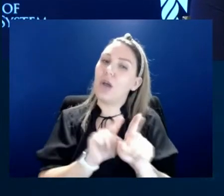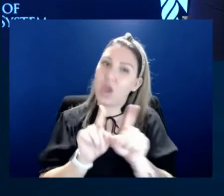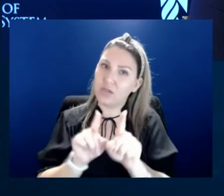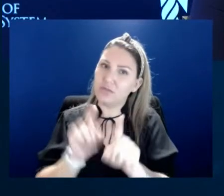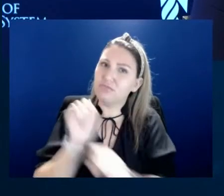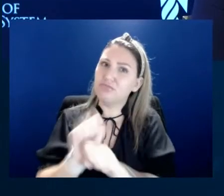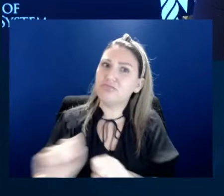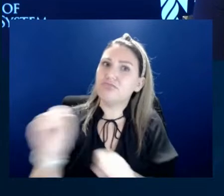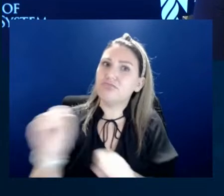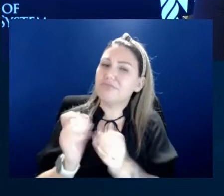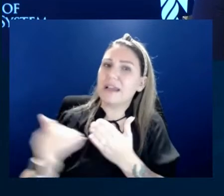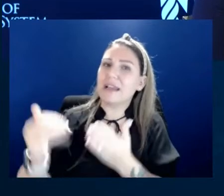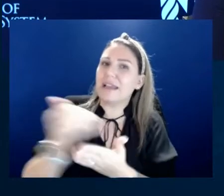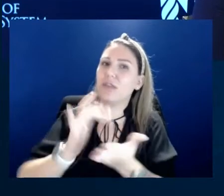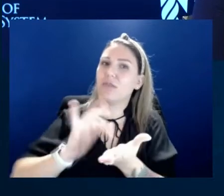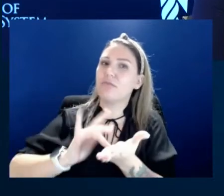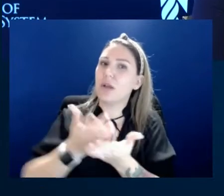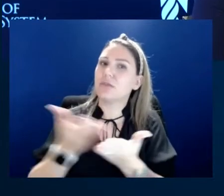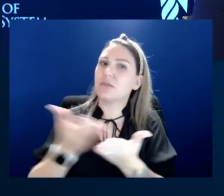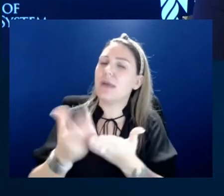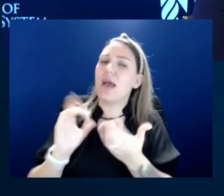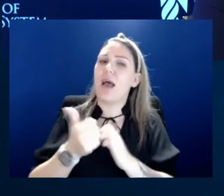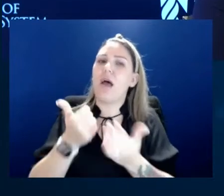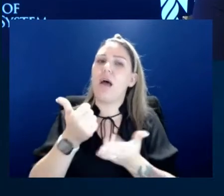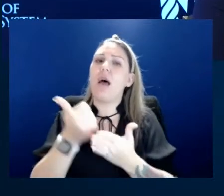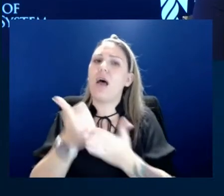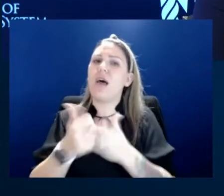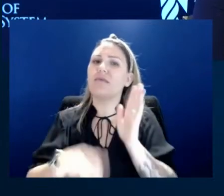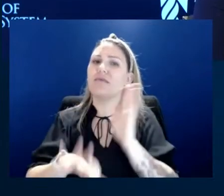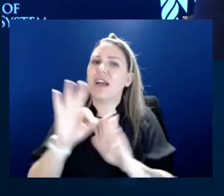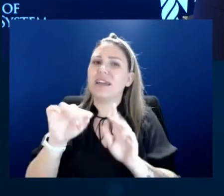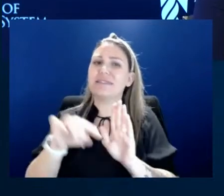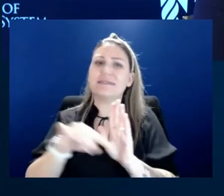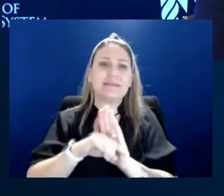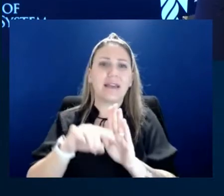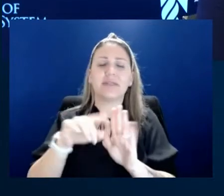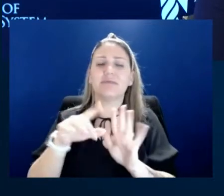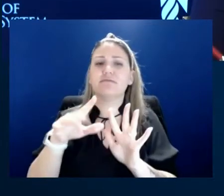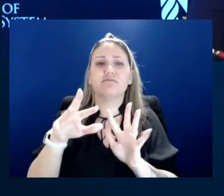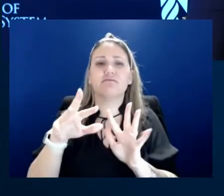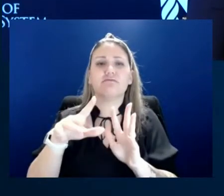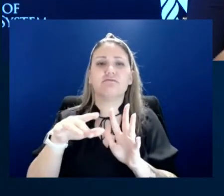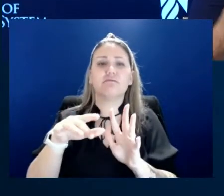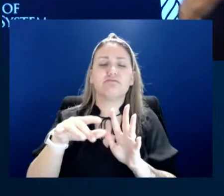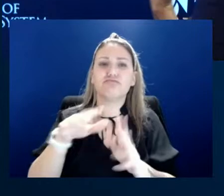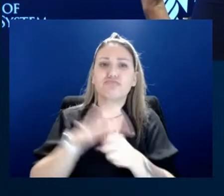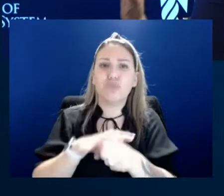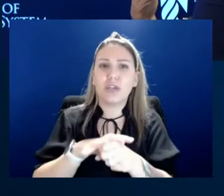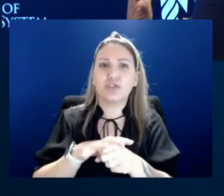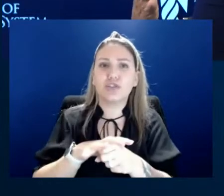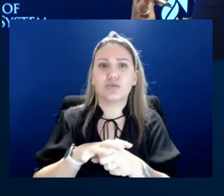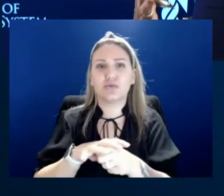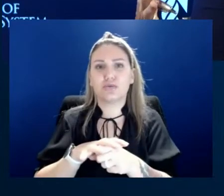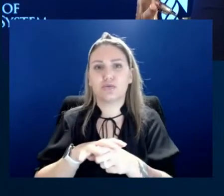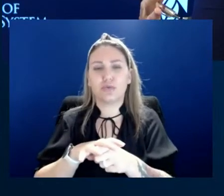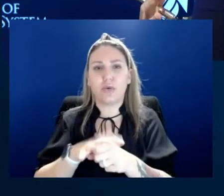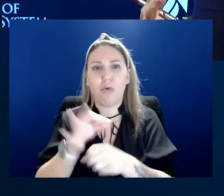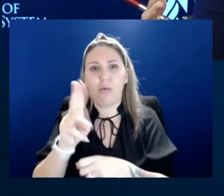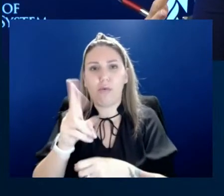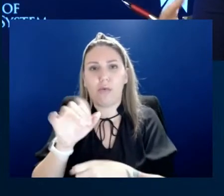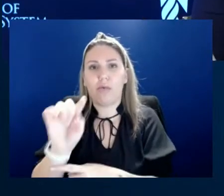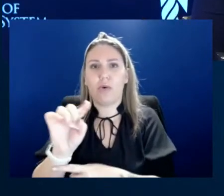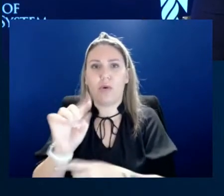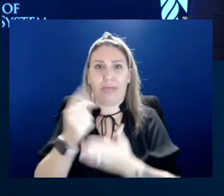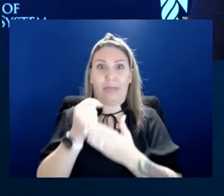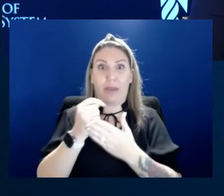supplies. How do you help them find a negative pressure wound therapy system? That sounds just monumental to try